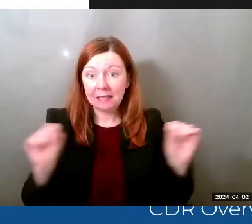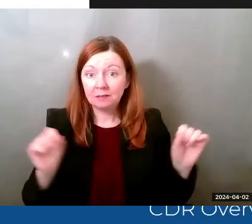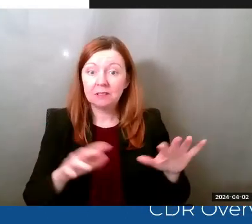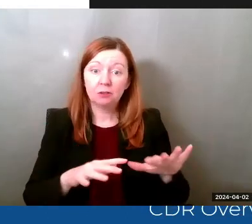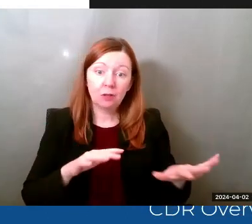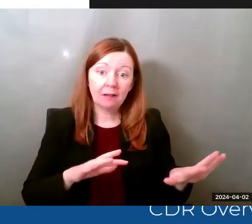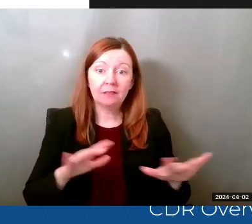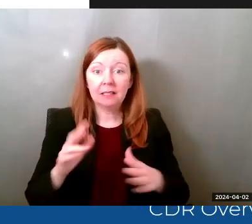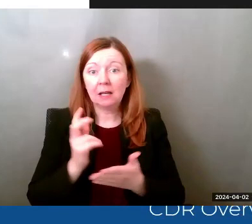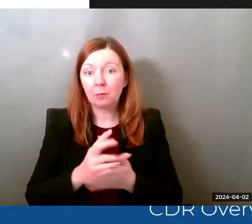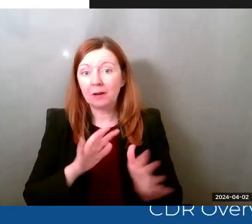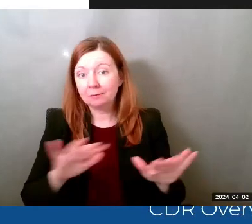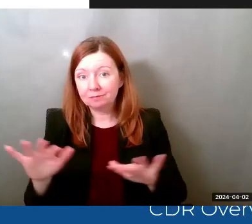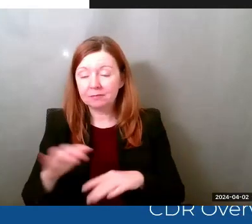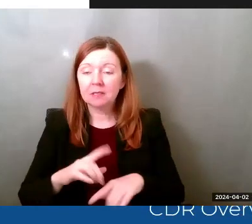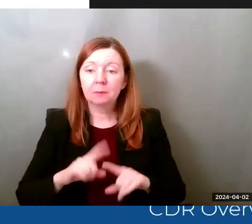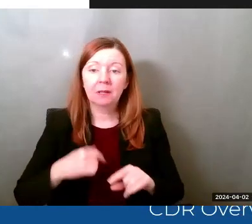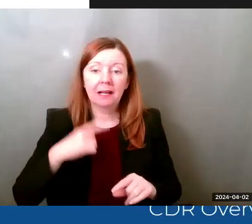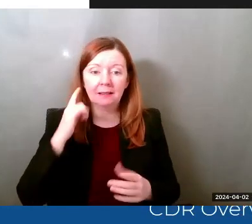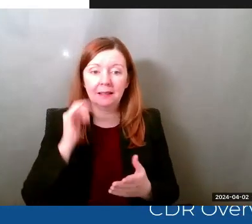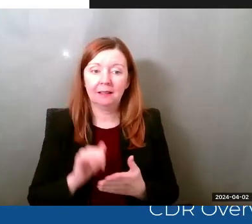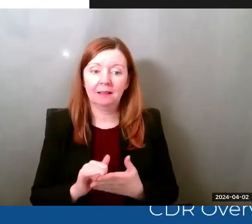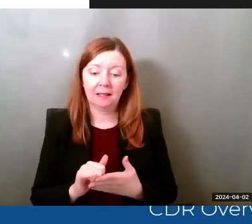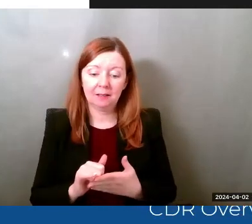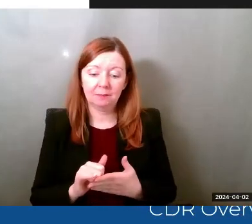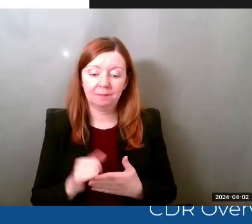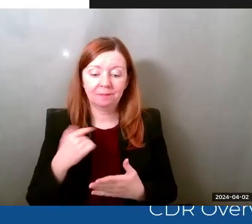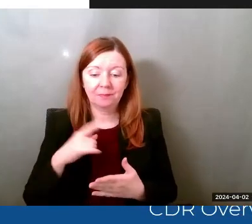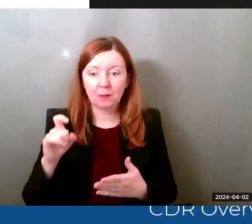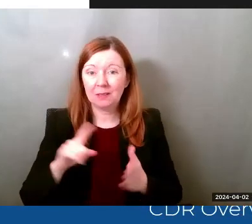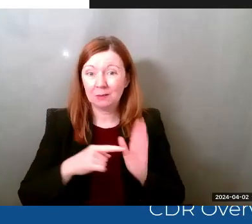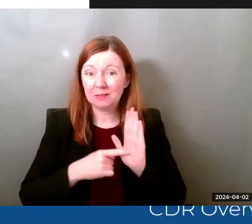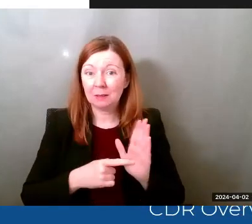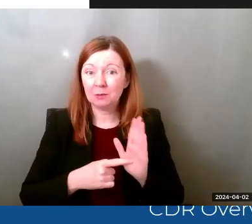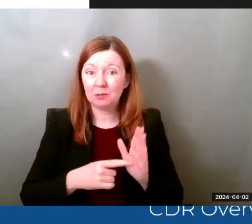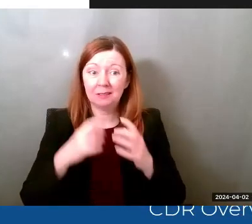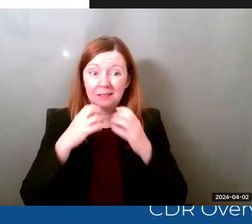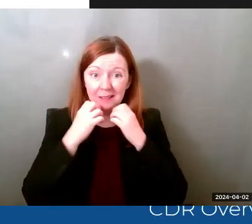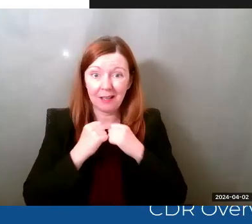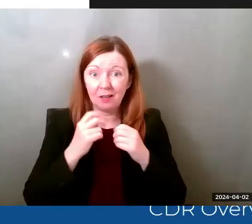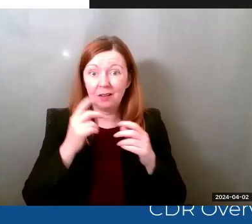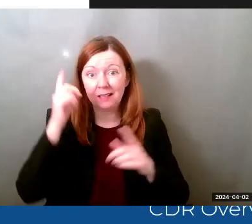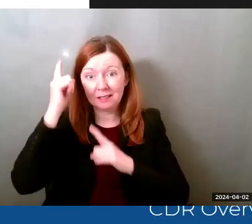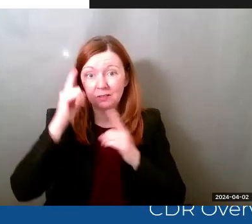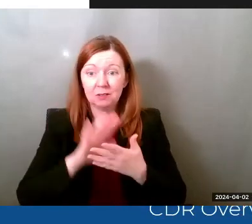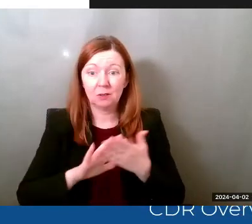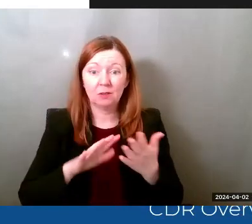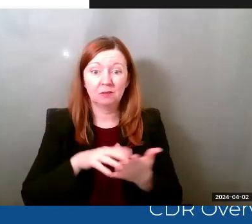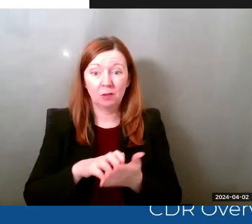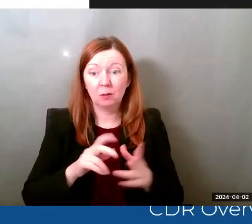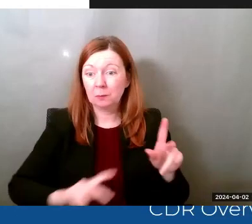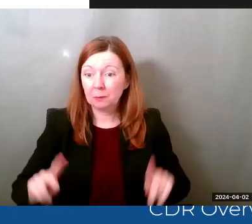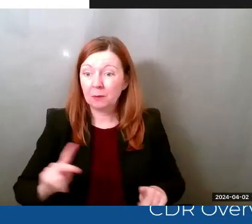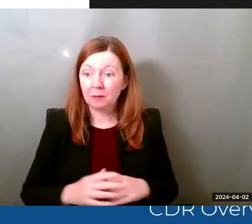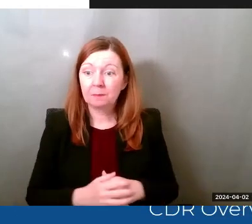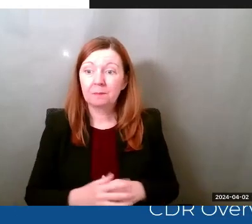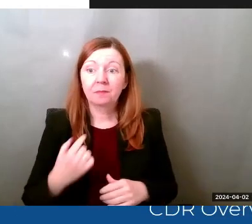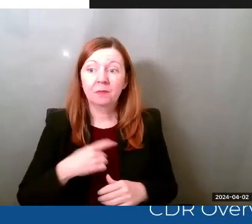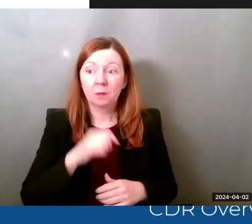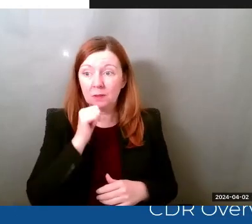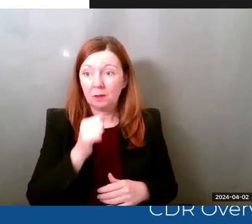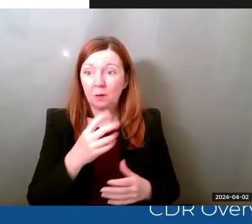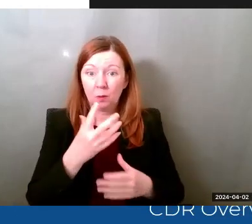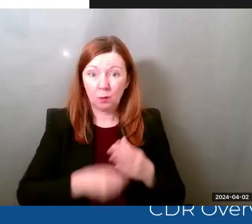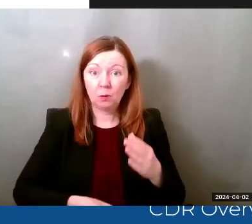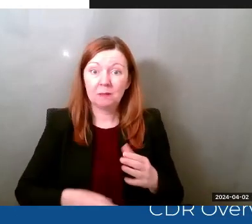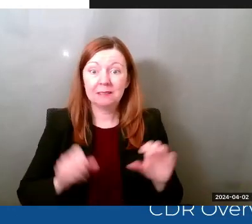traffic, and parking and things like that. But I think we need to demonstrate care and consideration to those vulnerable demographics so we don't